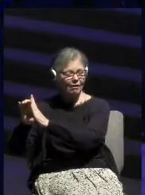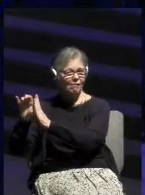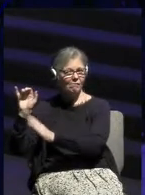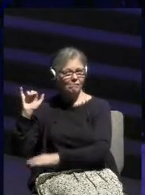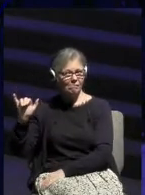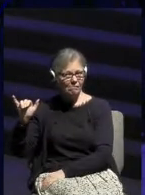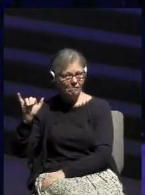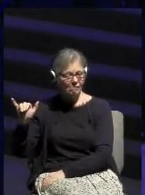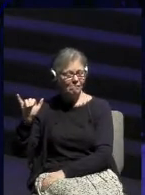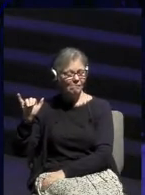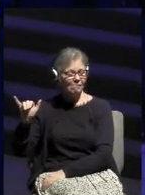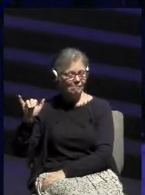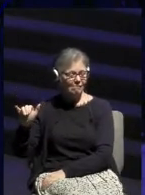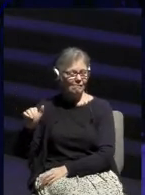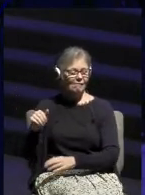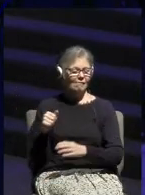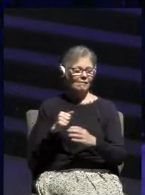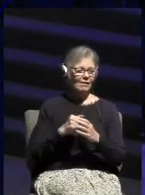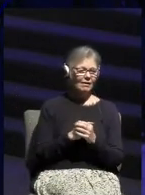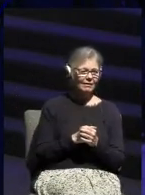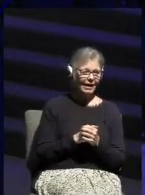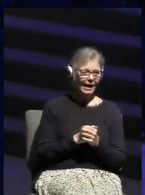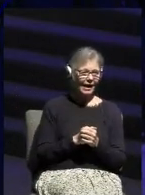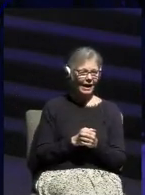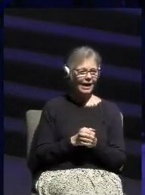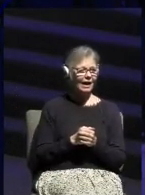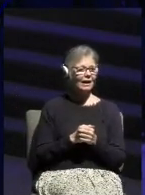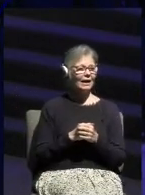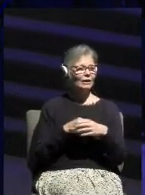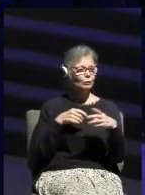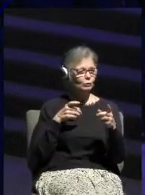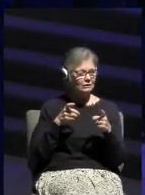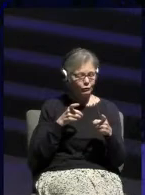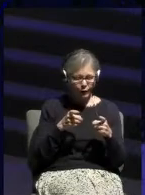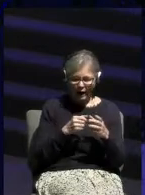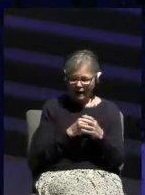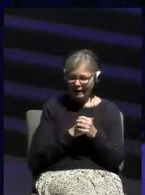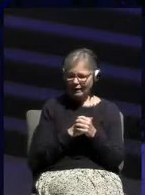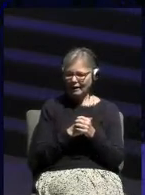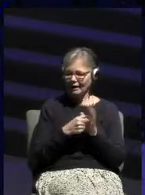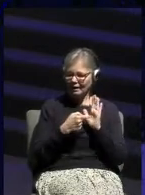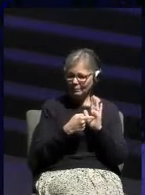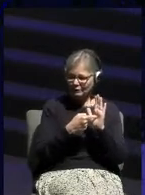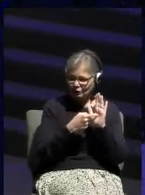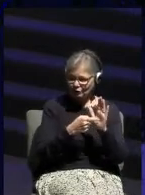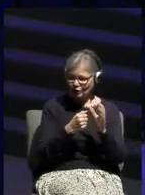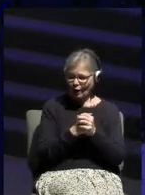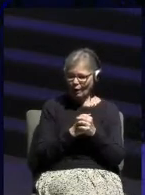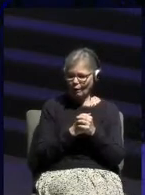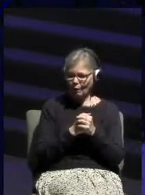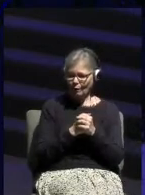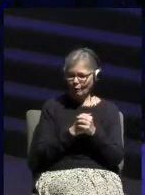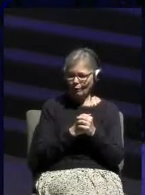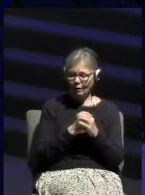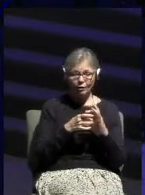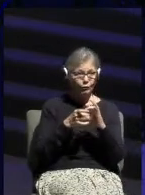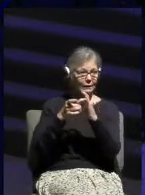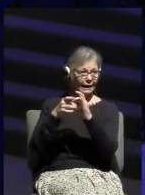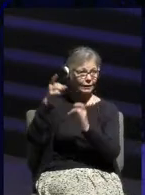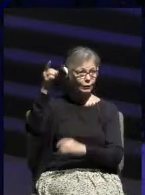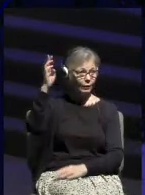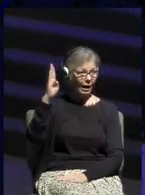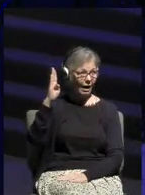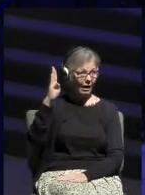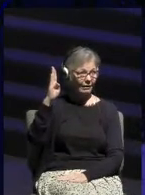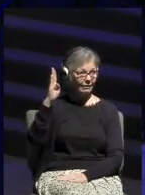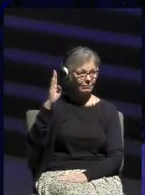all pertains to this descriptive poetry lines pertain to God. And so when we're